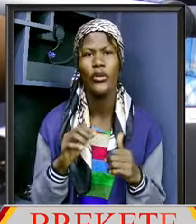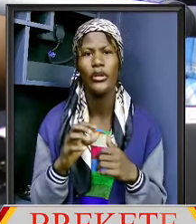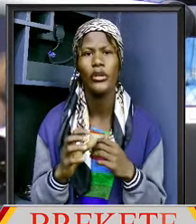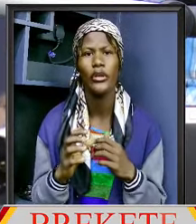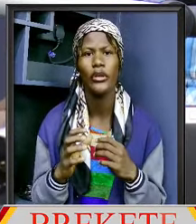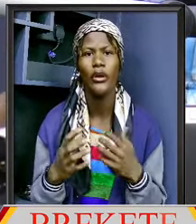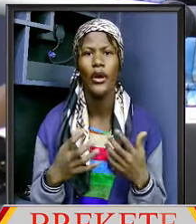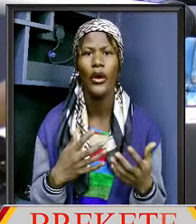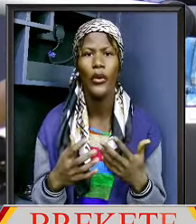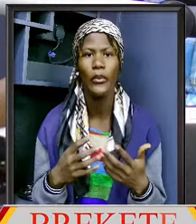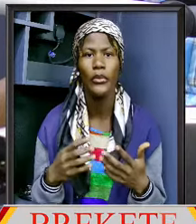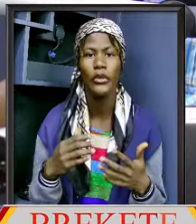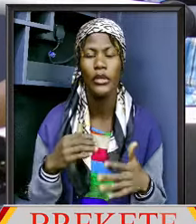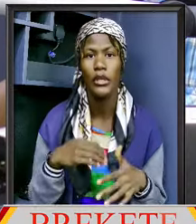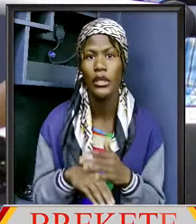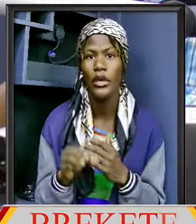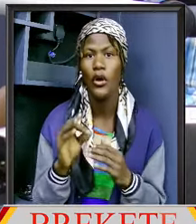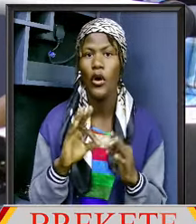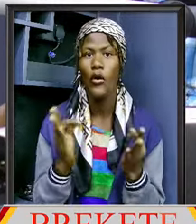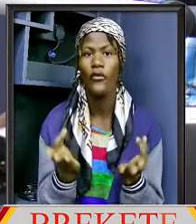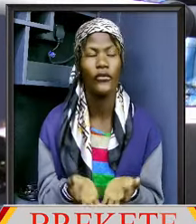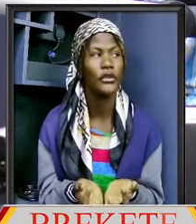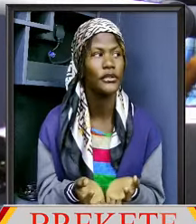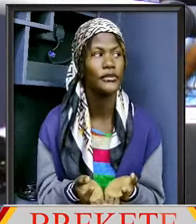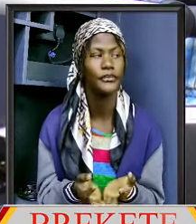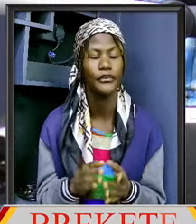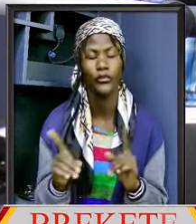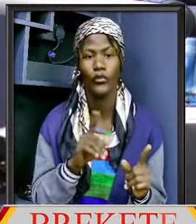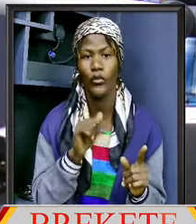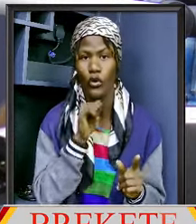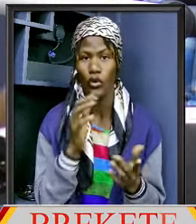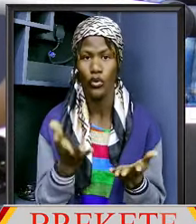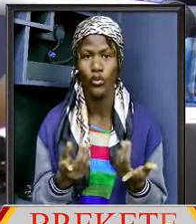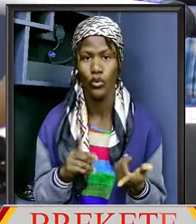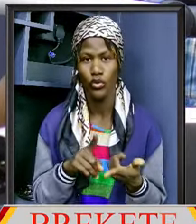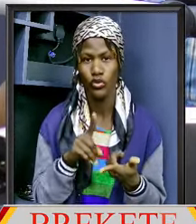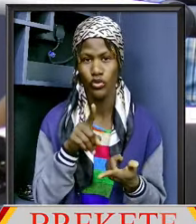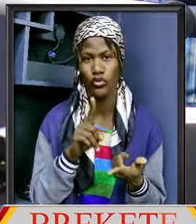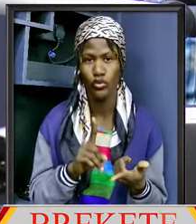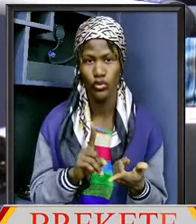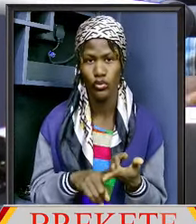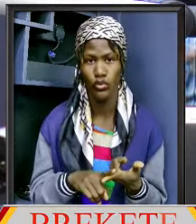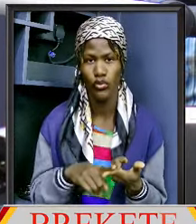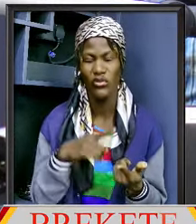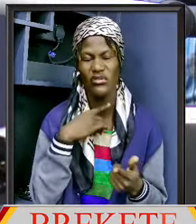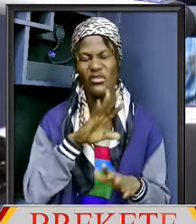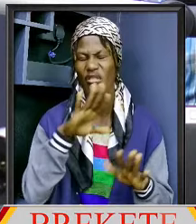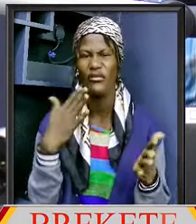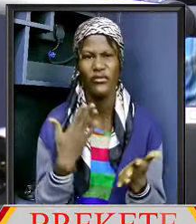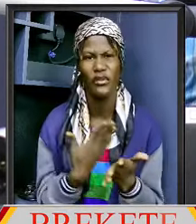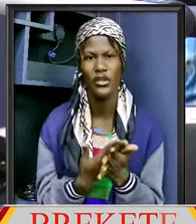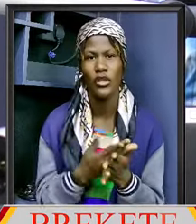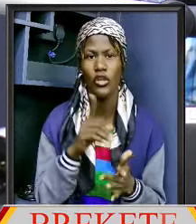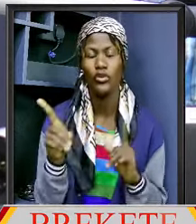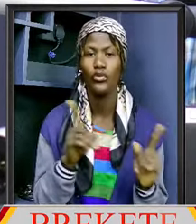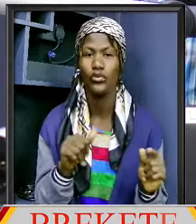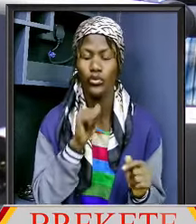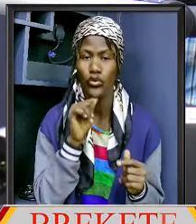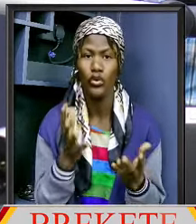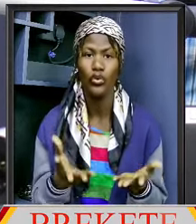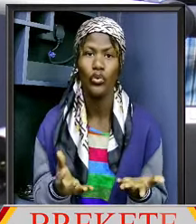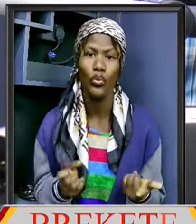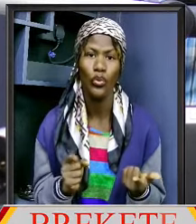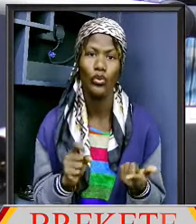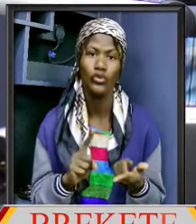her office. Okay, you could just hold on. I know I make you talk everything. I know I make you mention figures. We don't want to talk the amount we then give